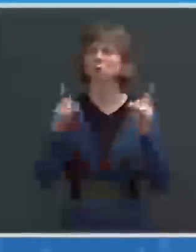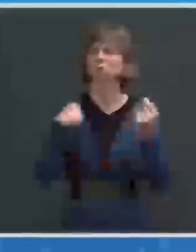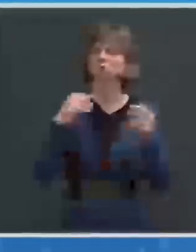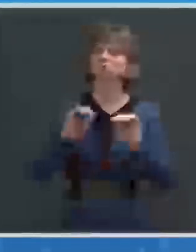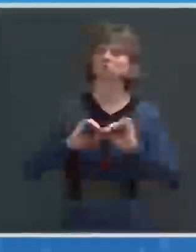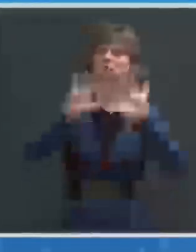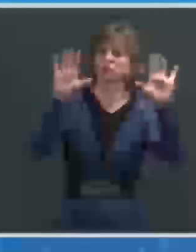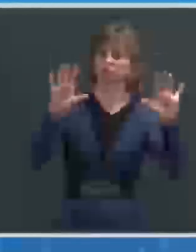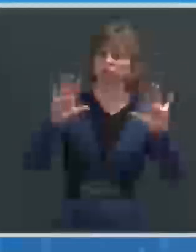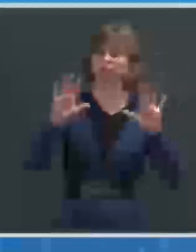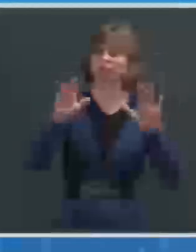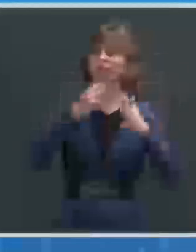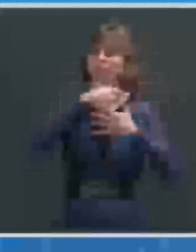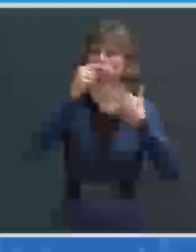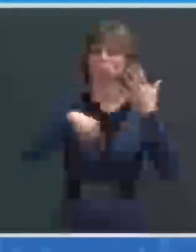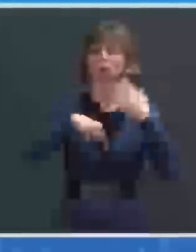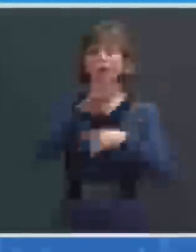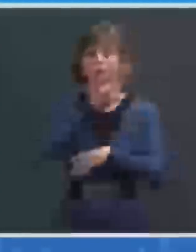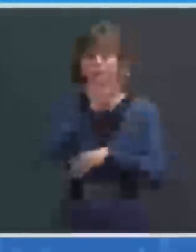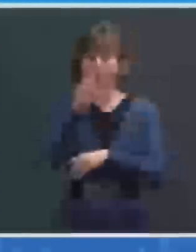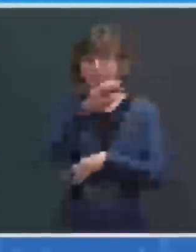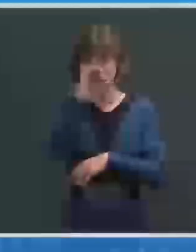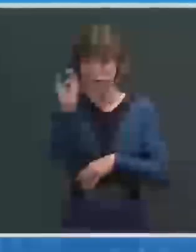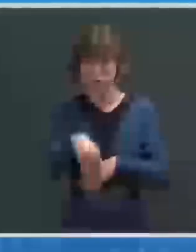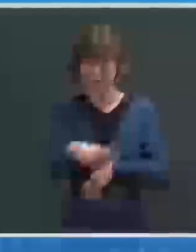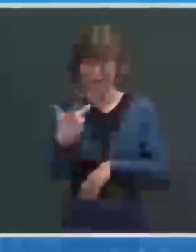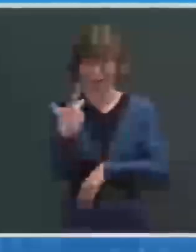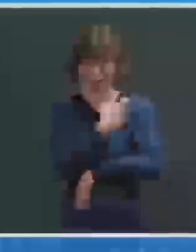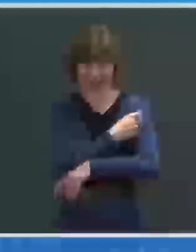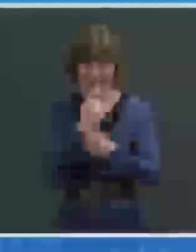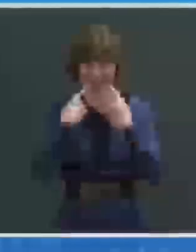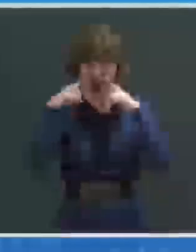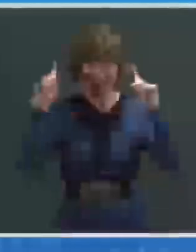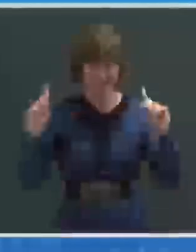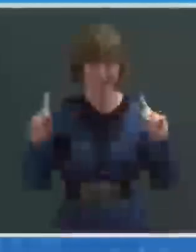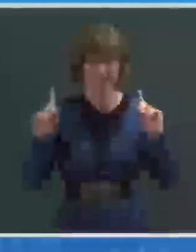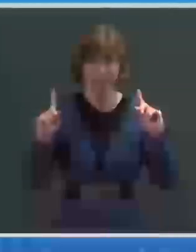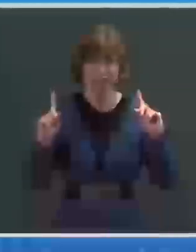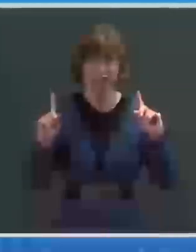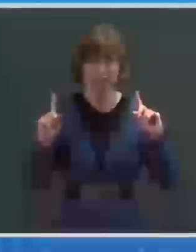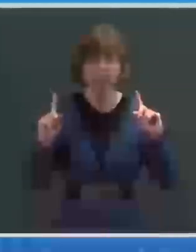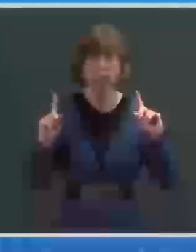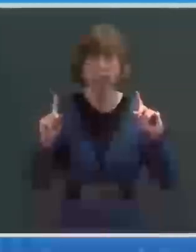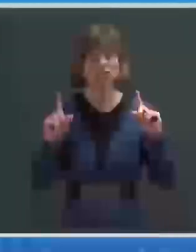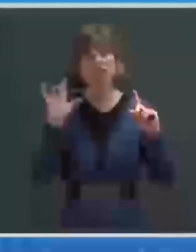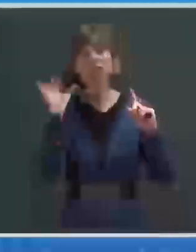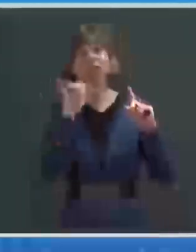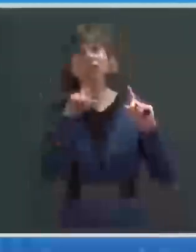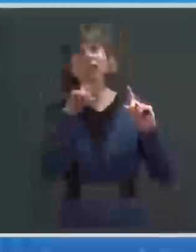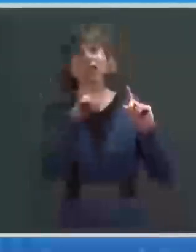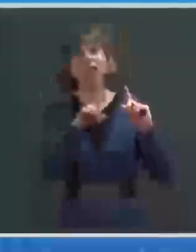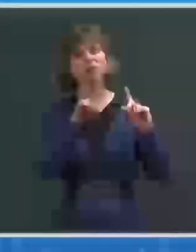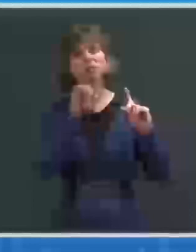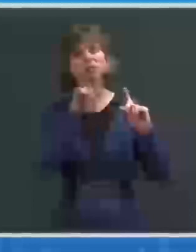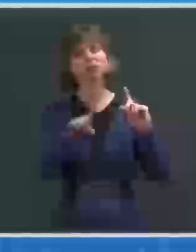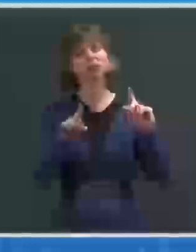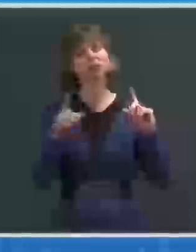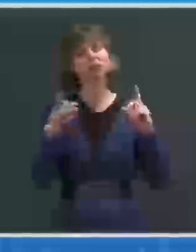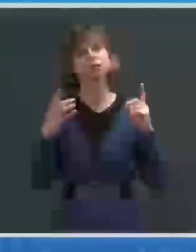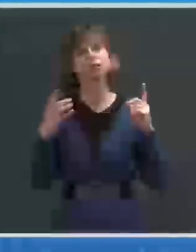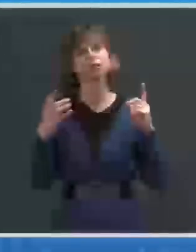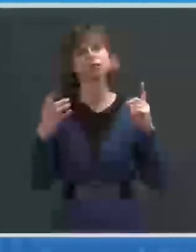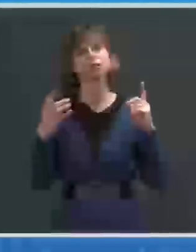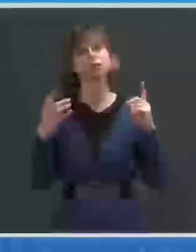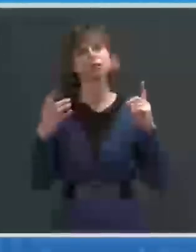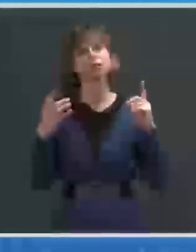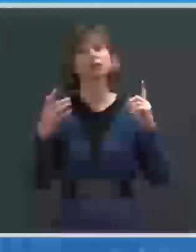few things. The 66% vaccine efficacy that we have is really against all of the